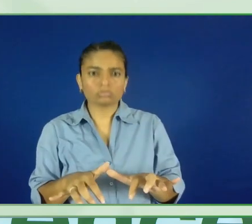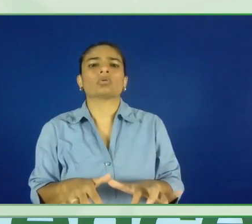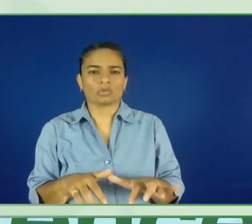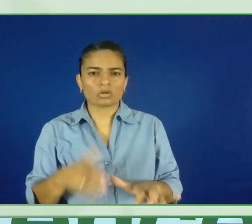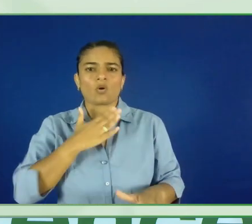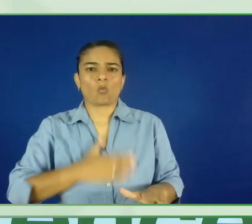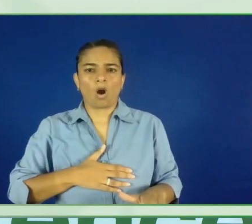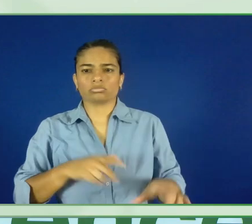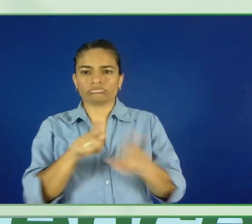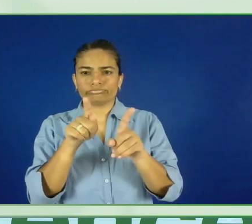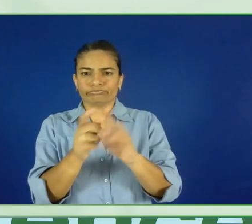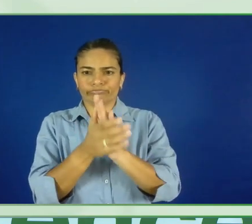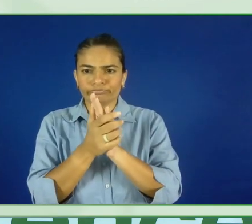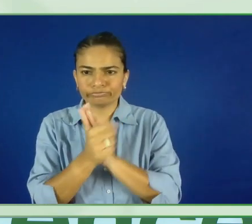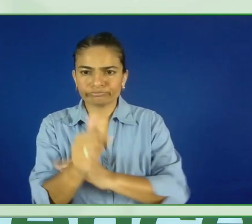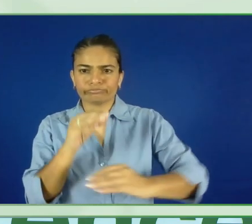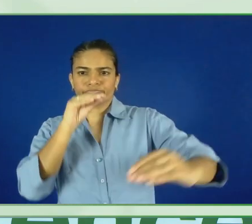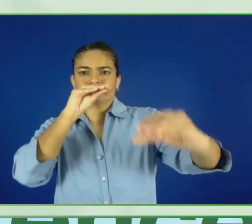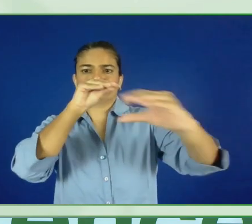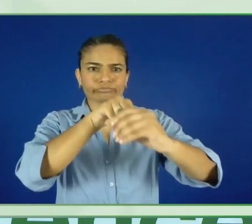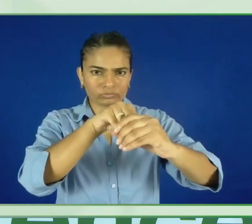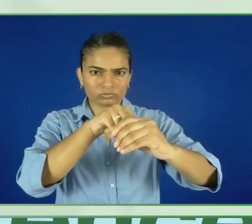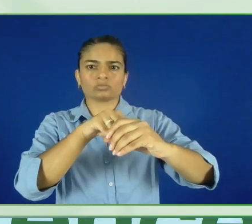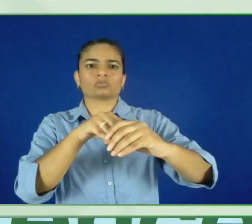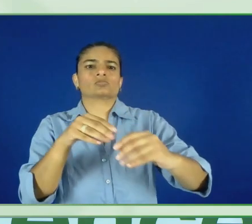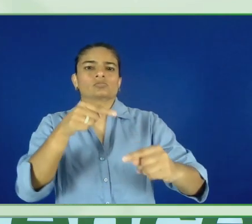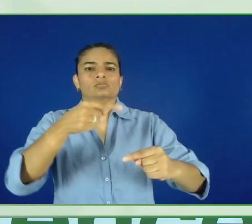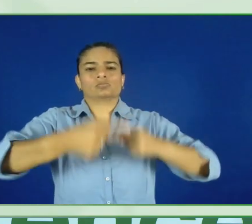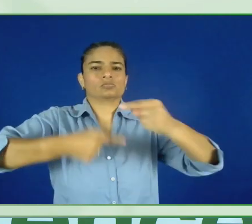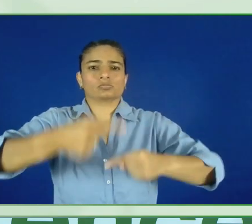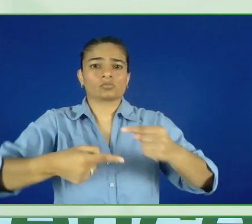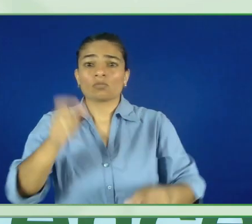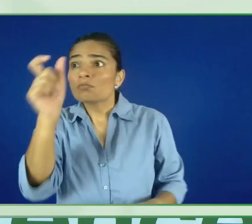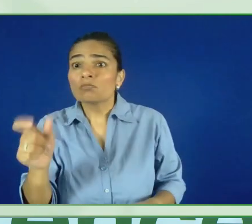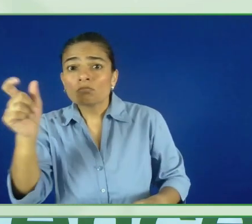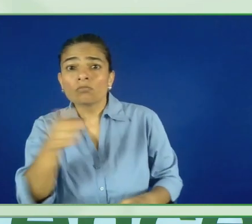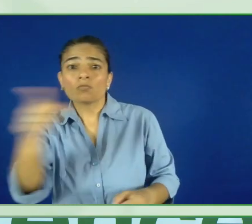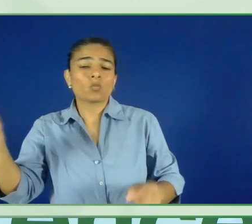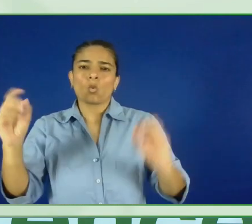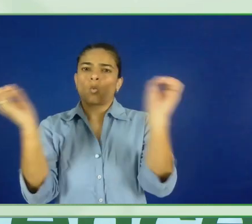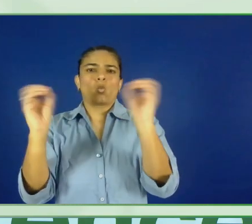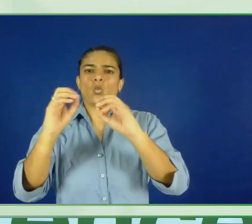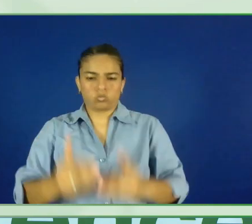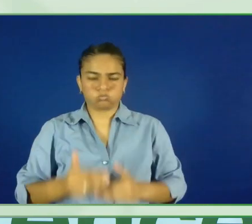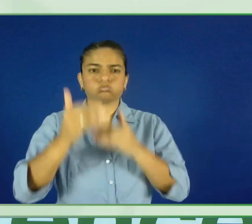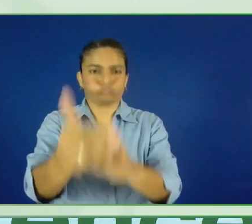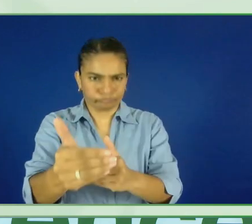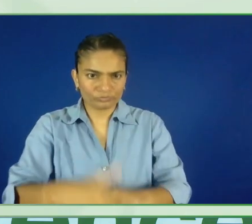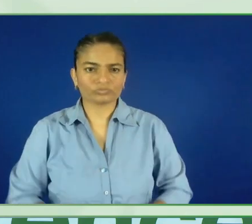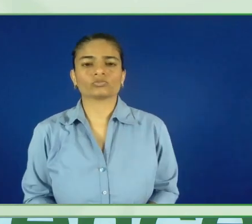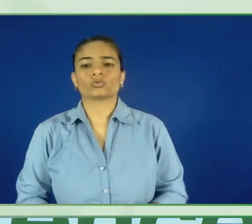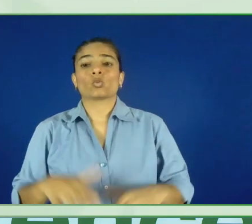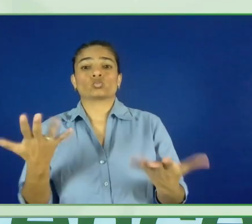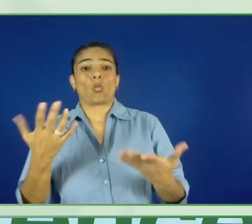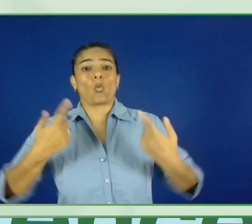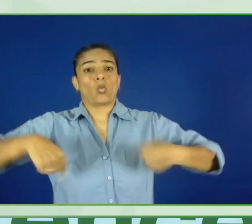for the Zero Project community and for no one else in this midterm to use. So this is why we are also building in a partnership tool